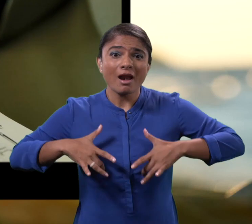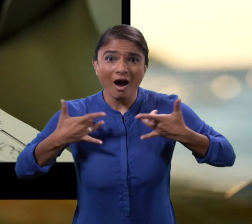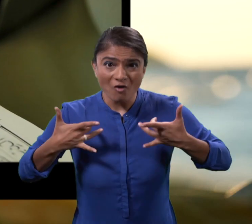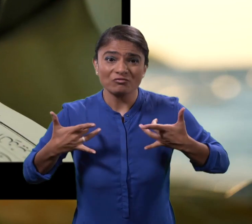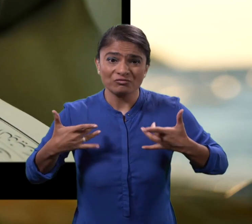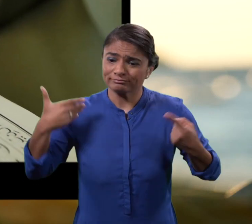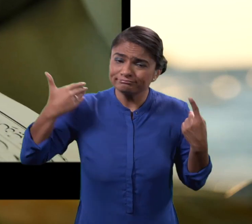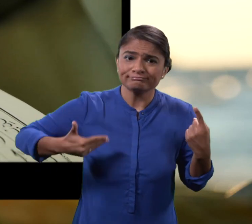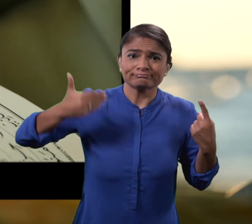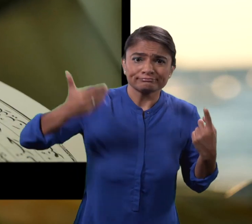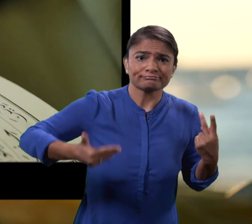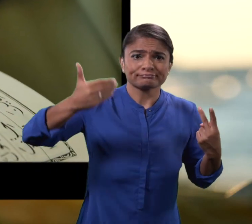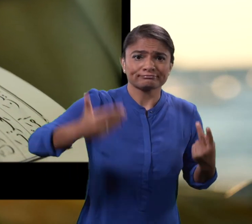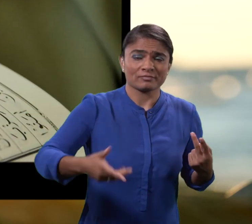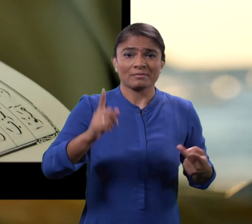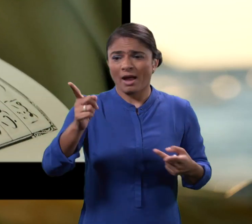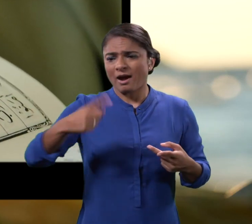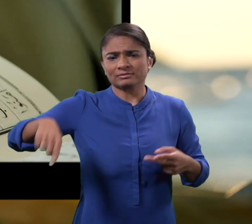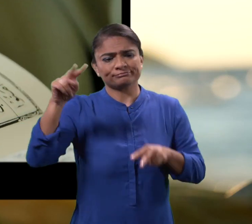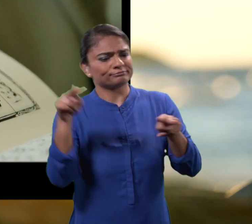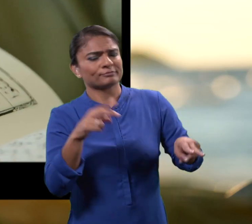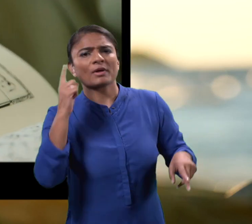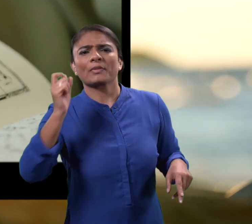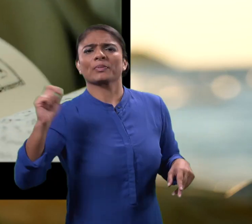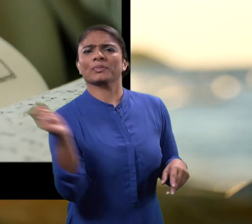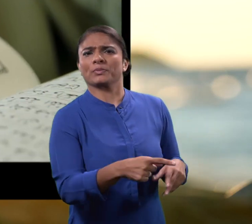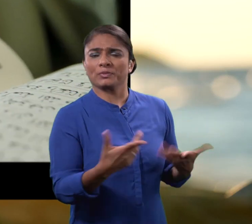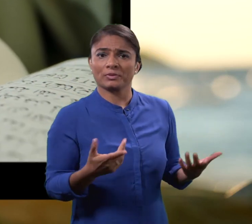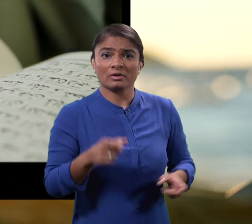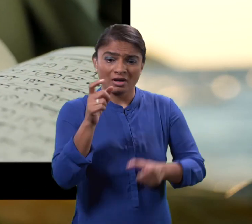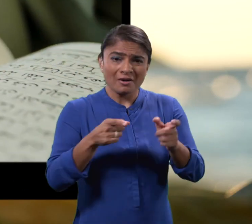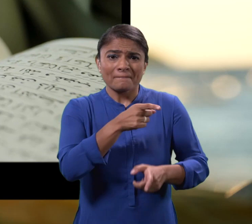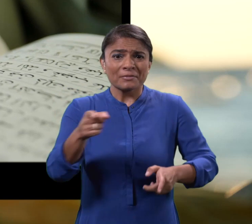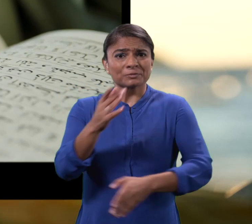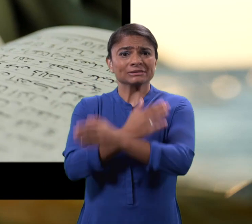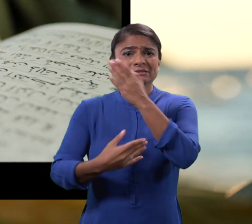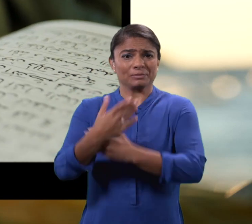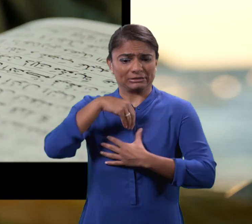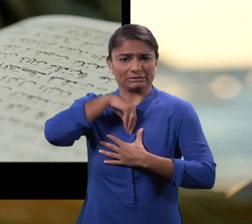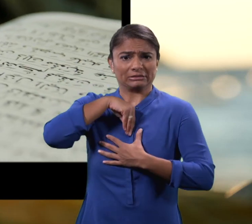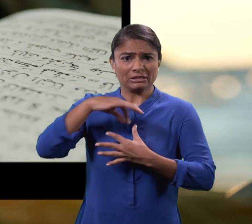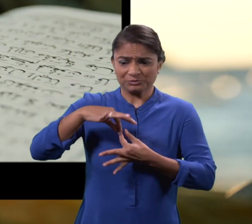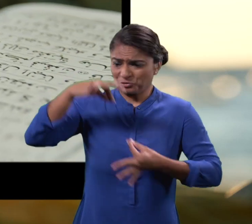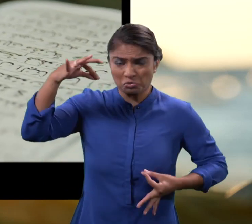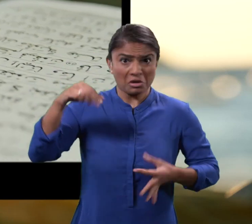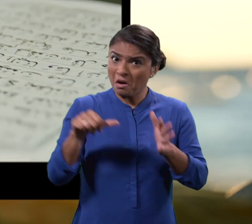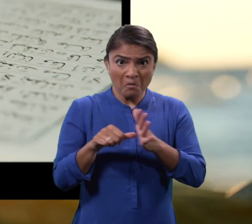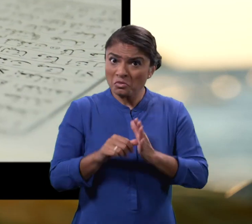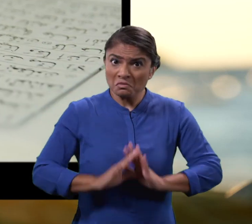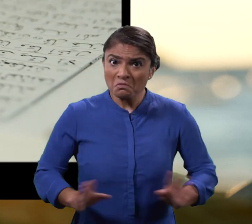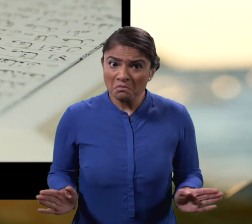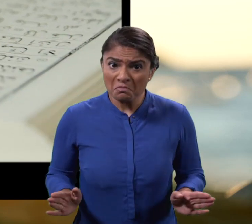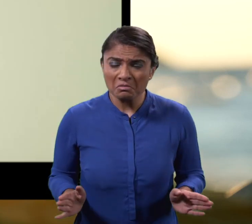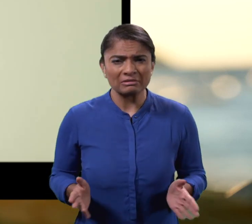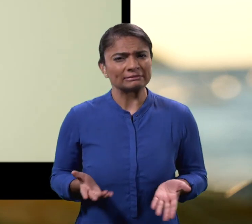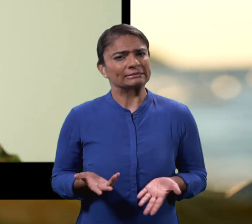in everybody's lives. And it's been ignored as if someone with a disability, spirituality